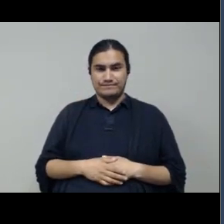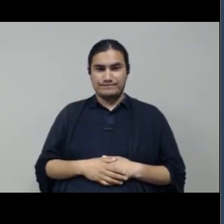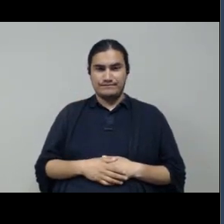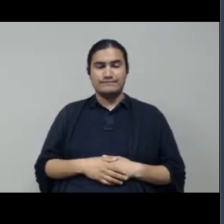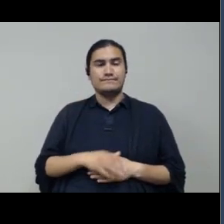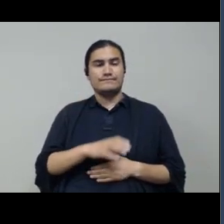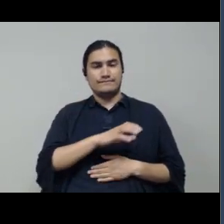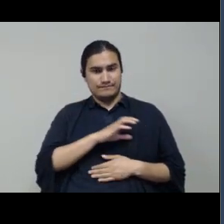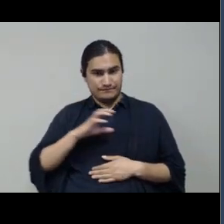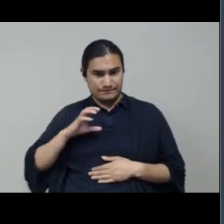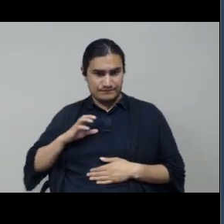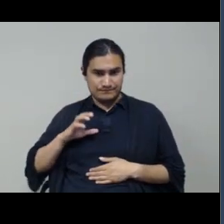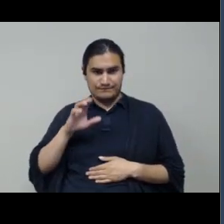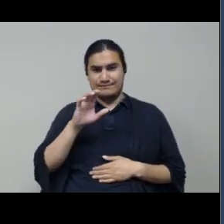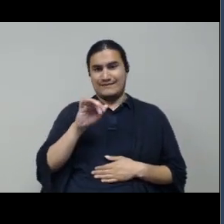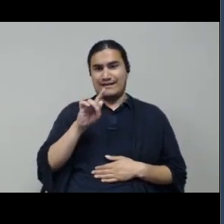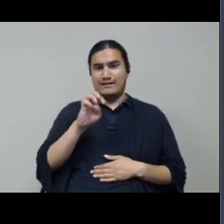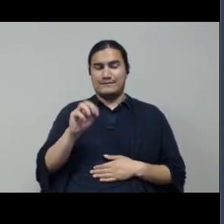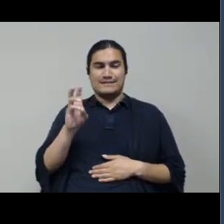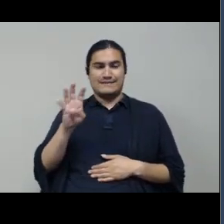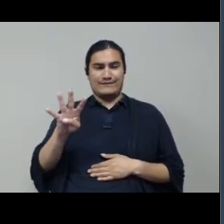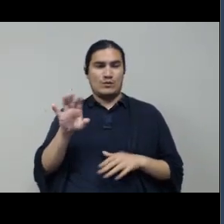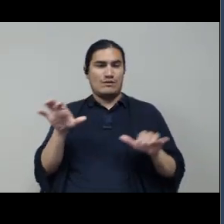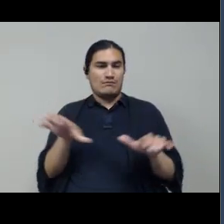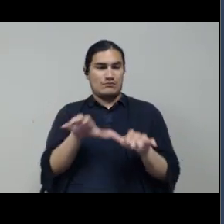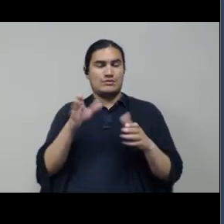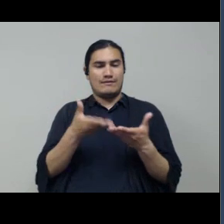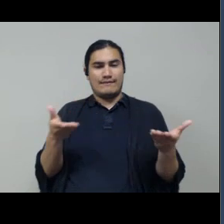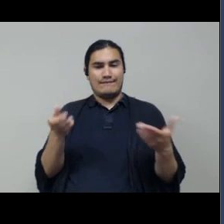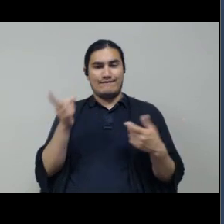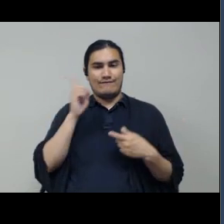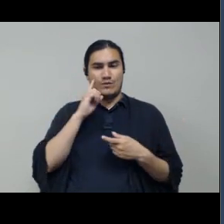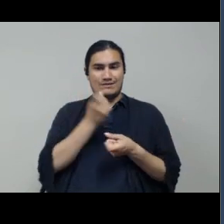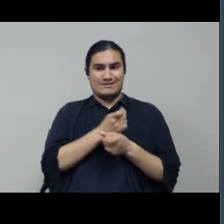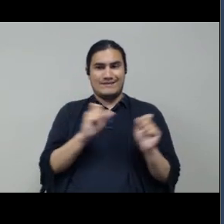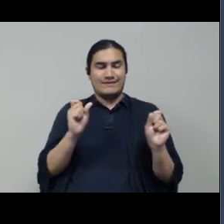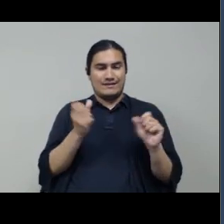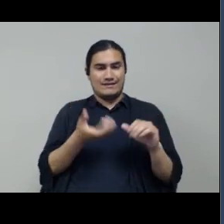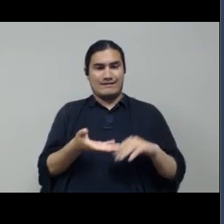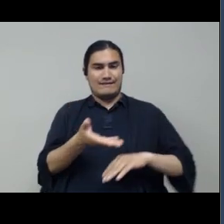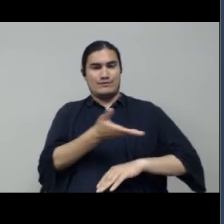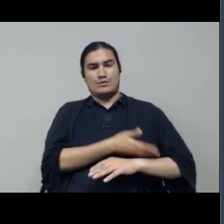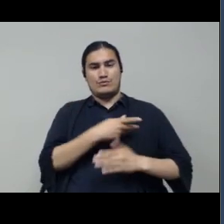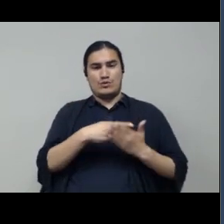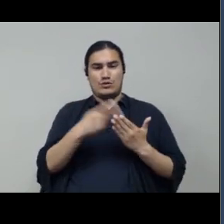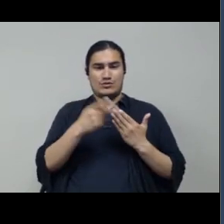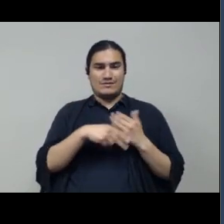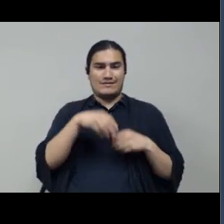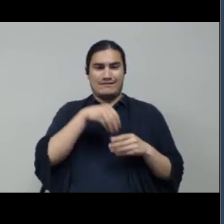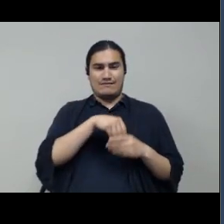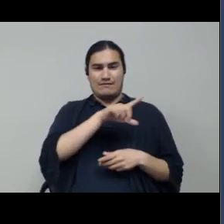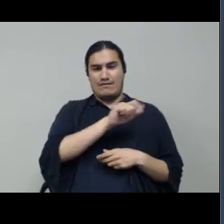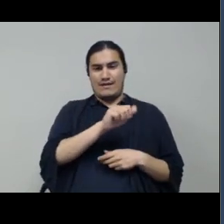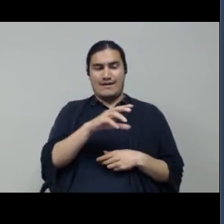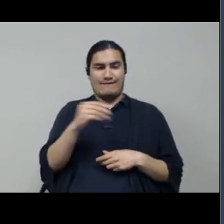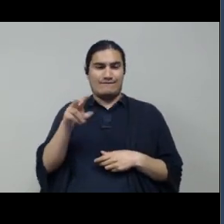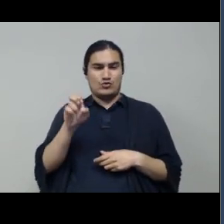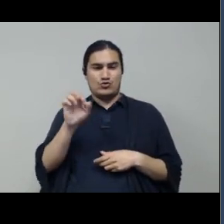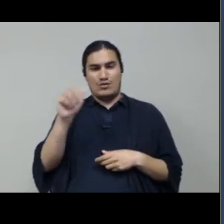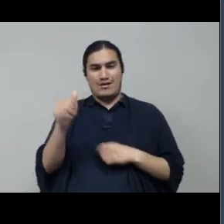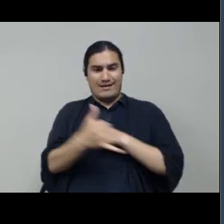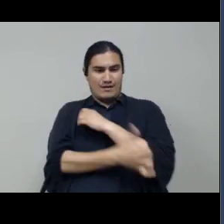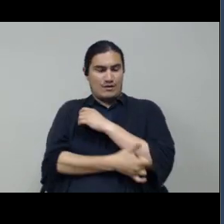Commissioners, item 64 is an action item for a safety enhancement project on various routes in Los Angeles and Ventura counties